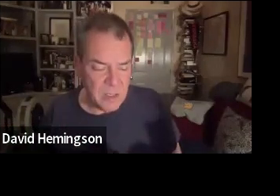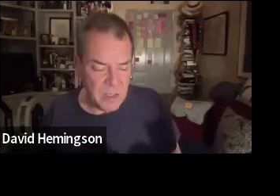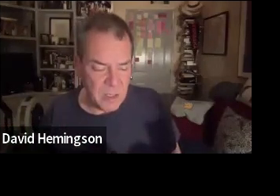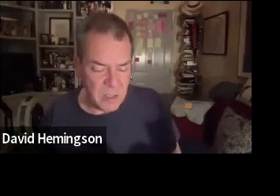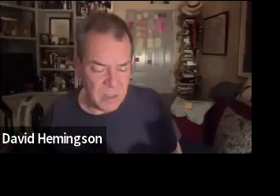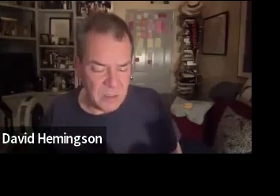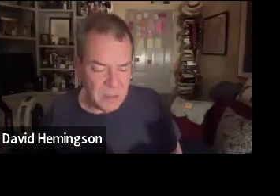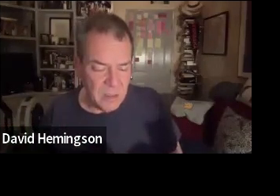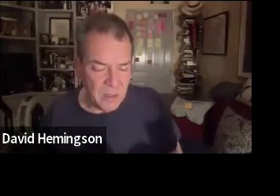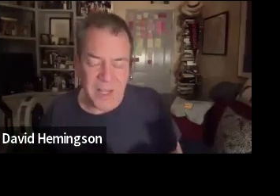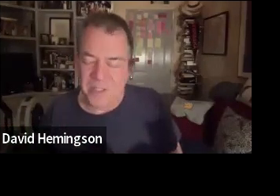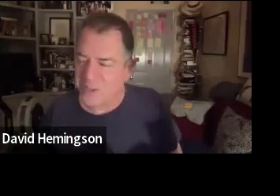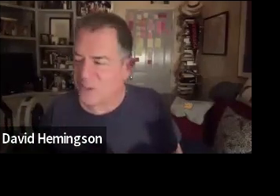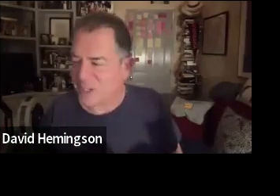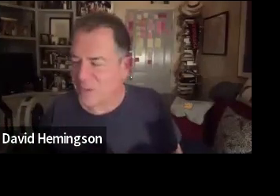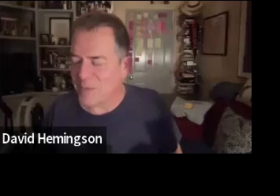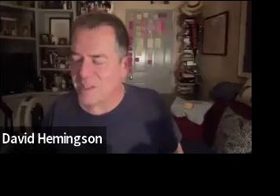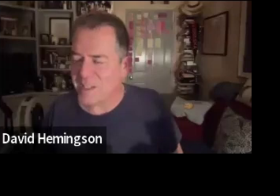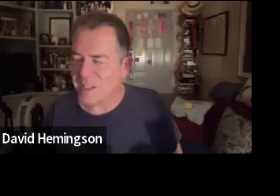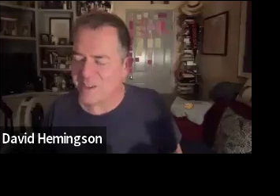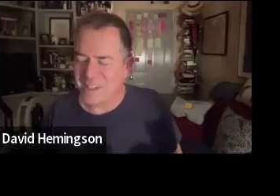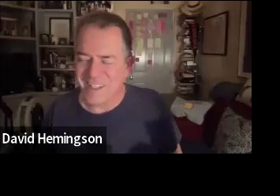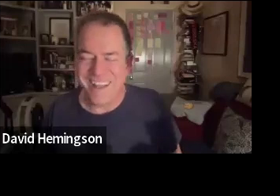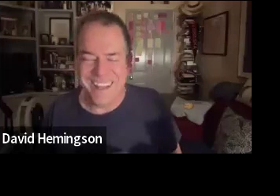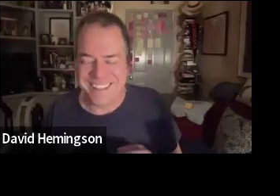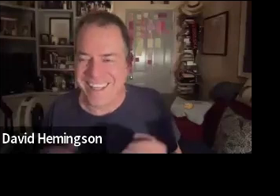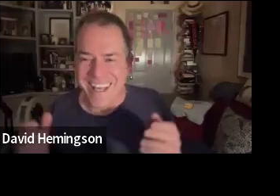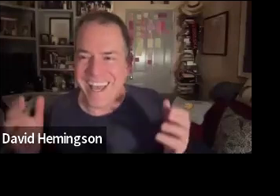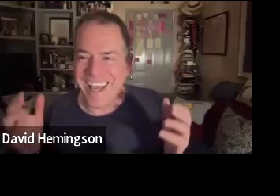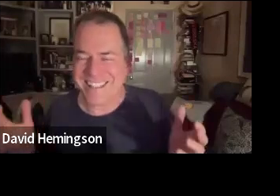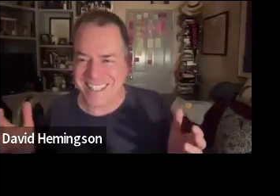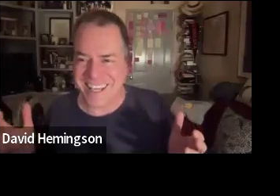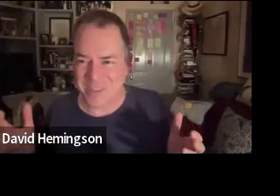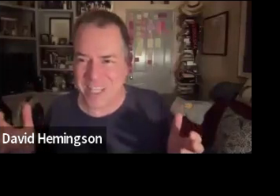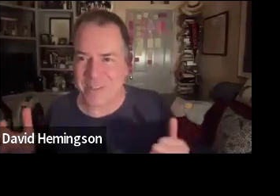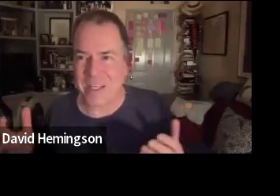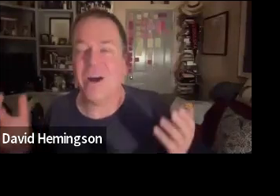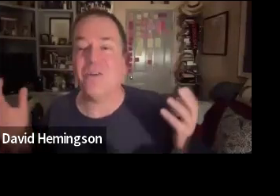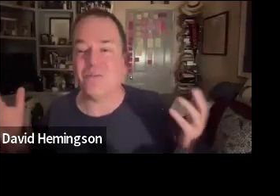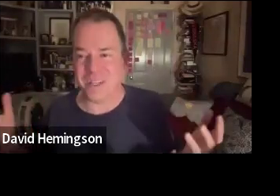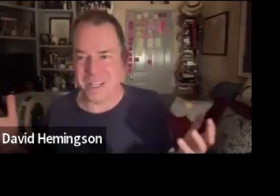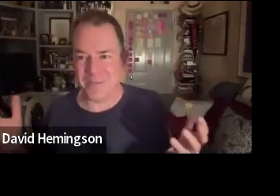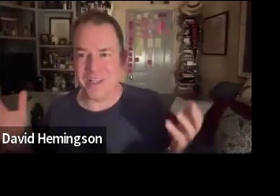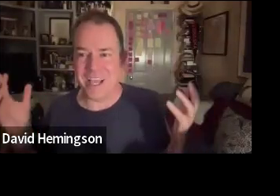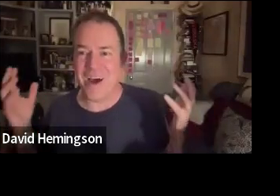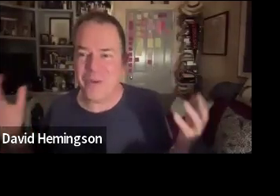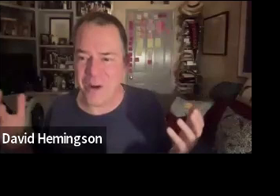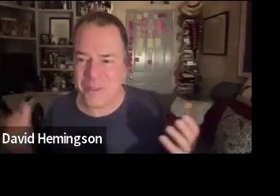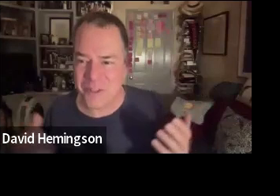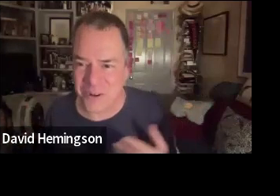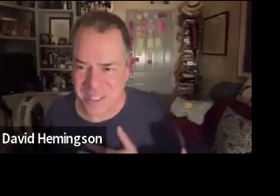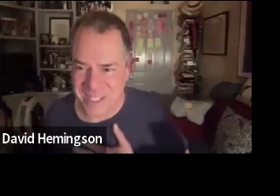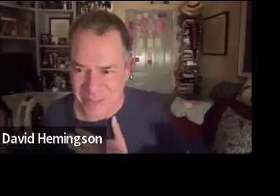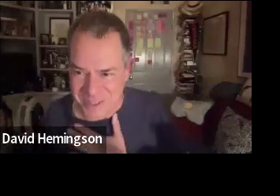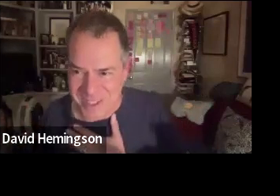away, uh, and it's also kind of community, like, you know, it's like Angus is the last one left. It's like, are you fucking kidding me? Like, how